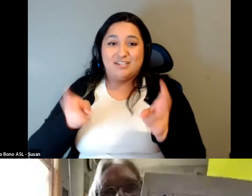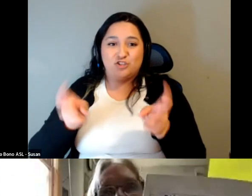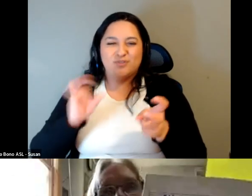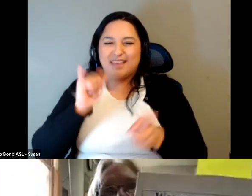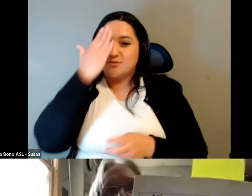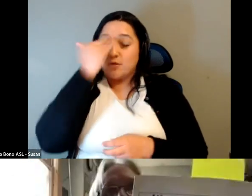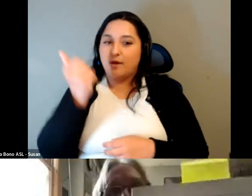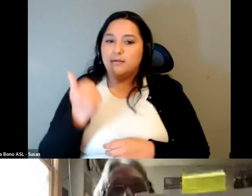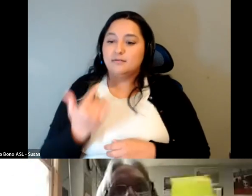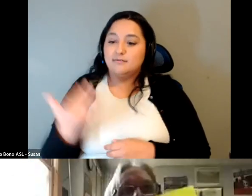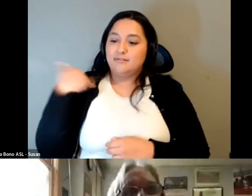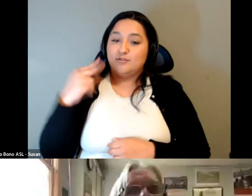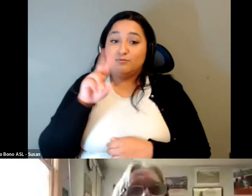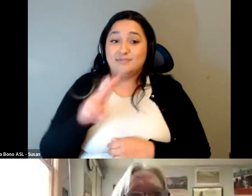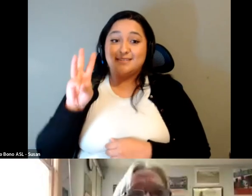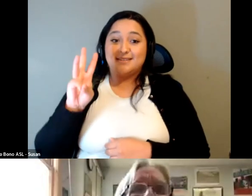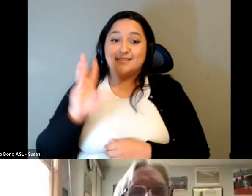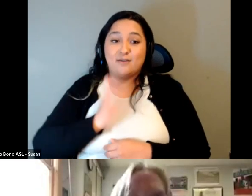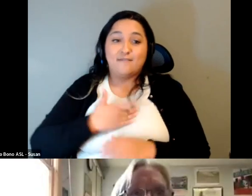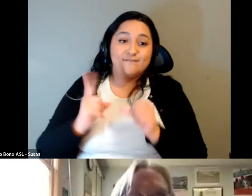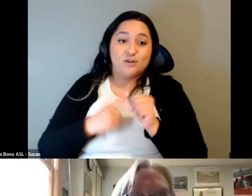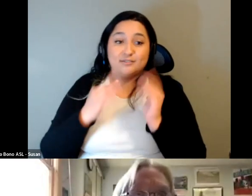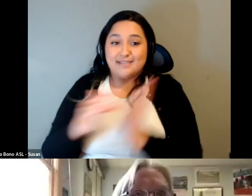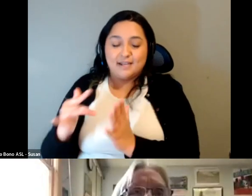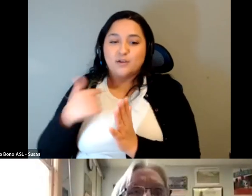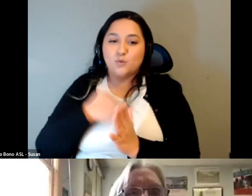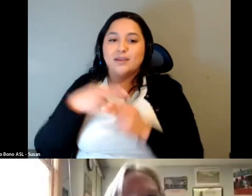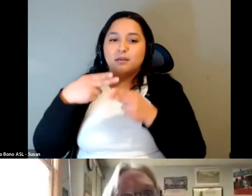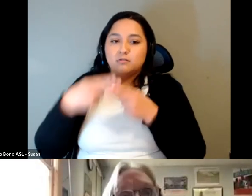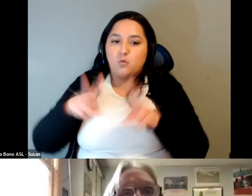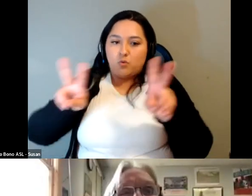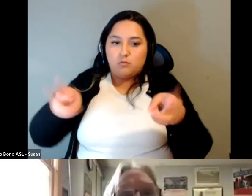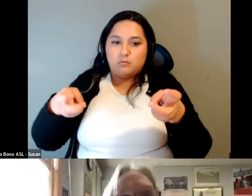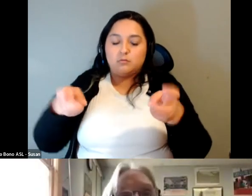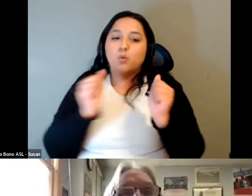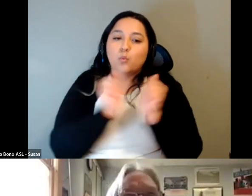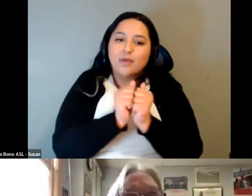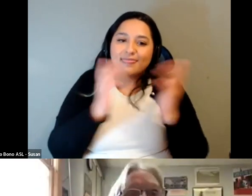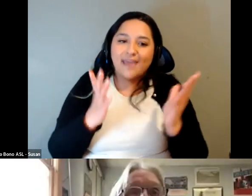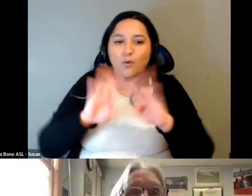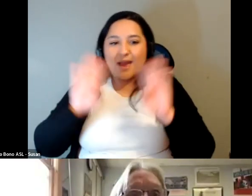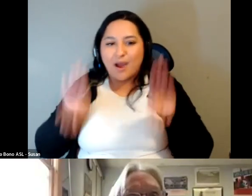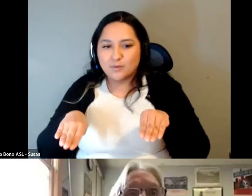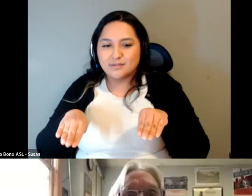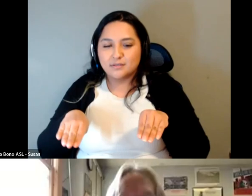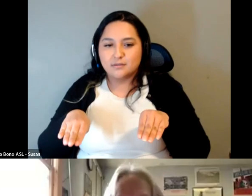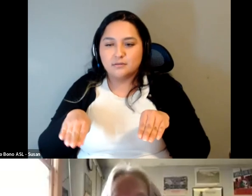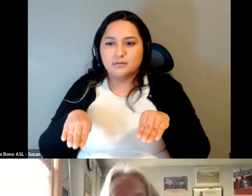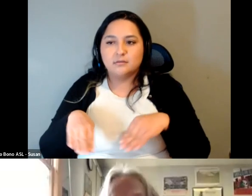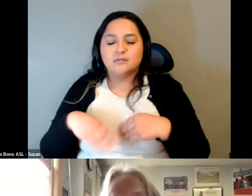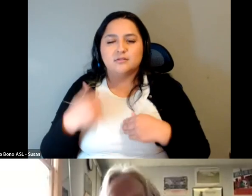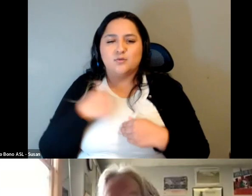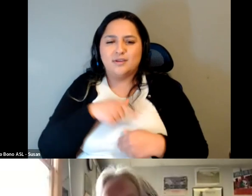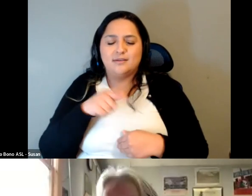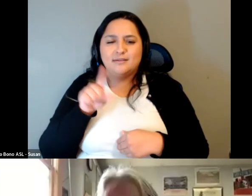in 2006, you know, without housing. Like, that's what we need to be looking at, is how do we restore